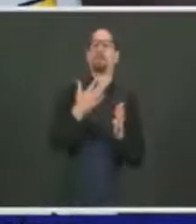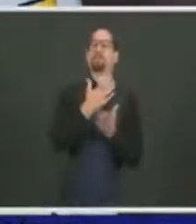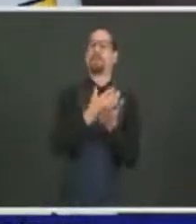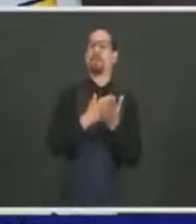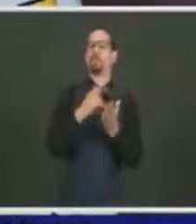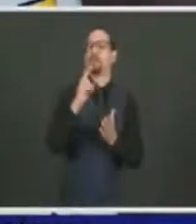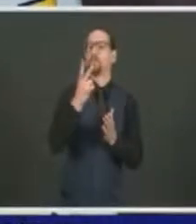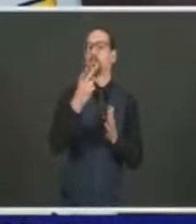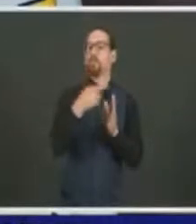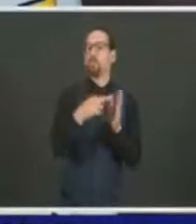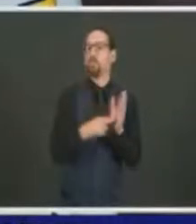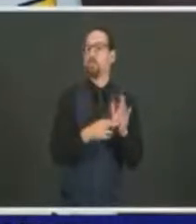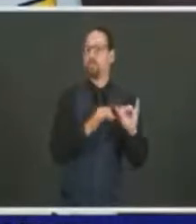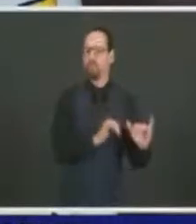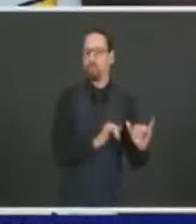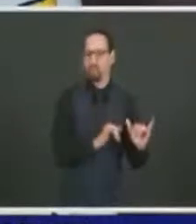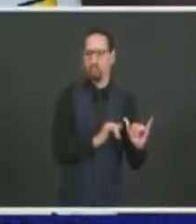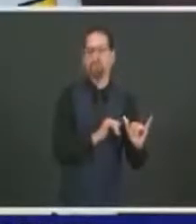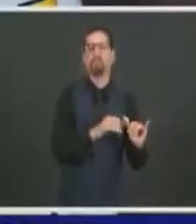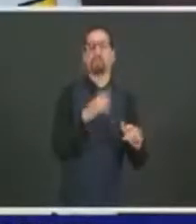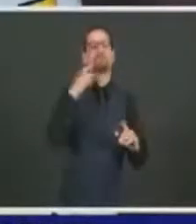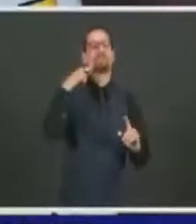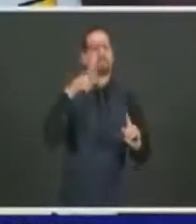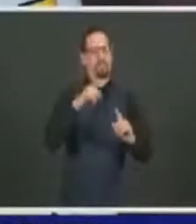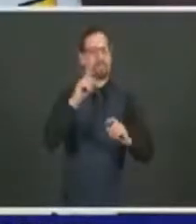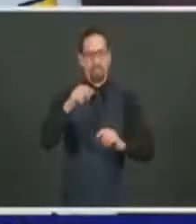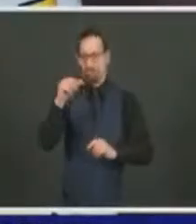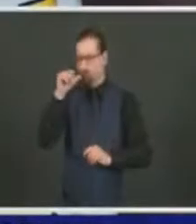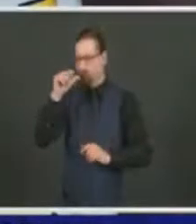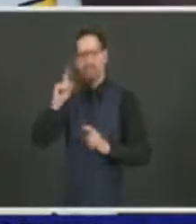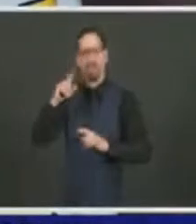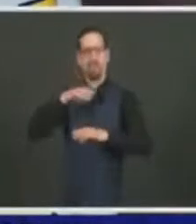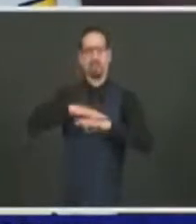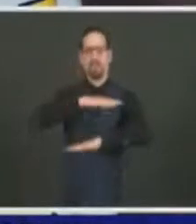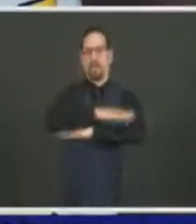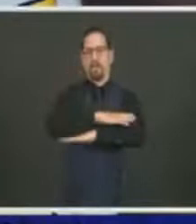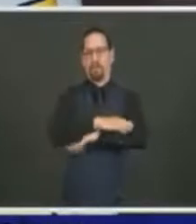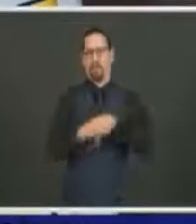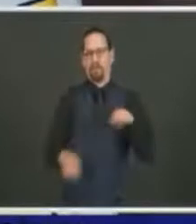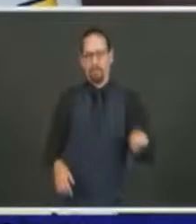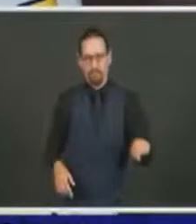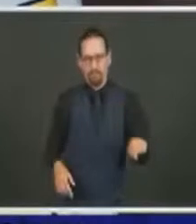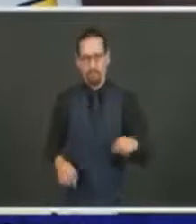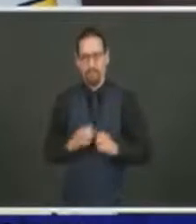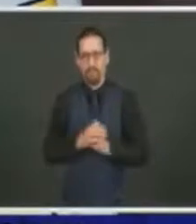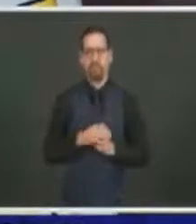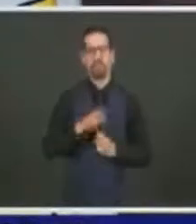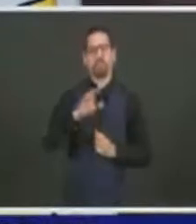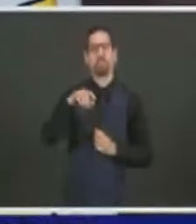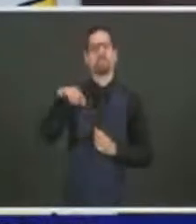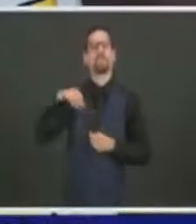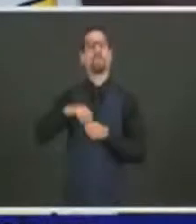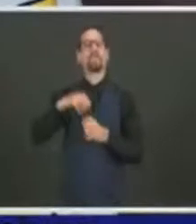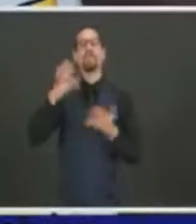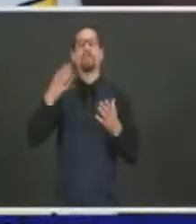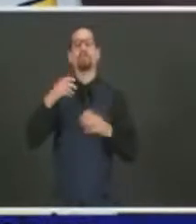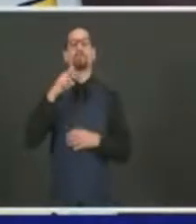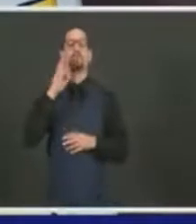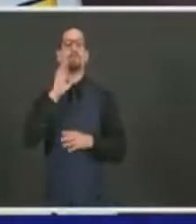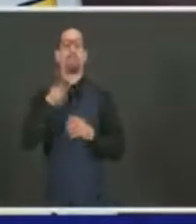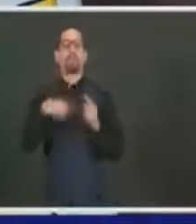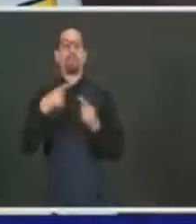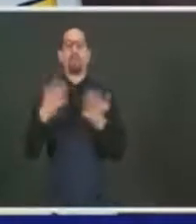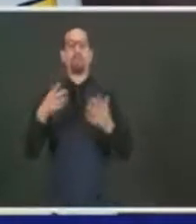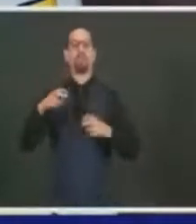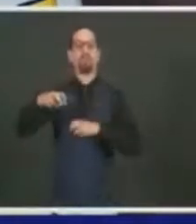Okay, I want to talk for a minute about domestic travel in phase 3. I've been asked about that last week. And it's relevant. It's relevant